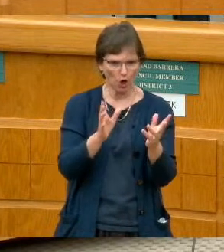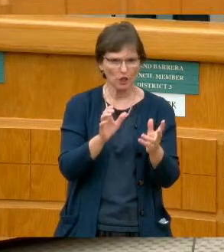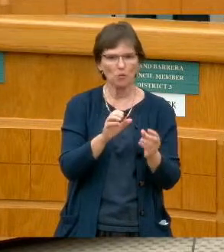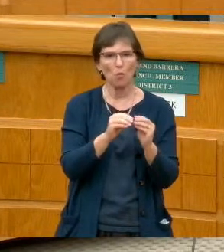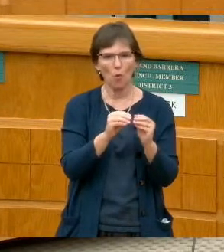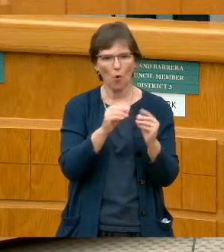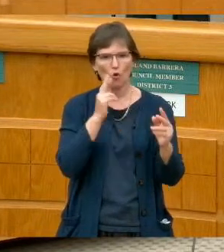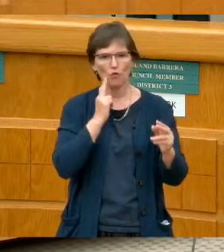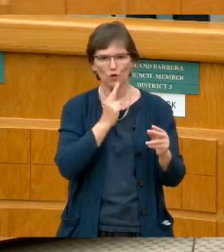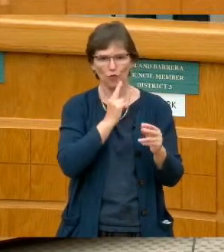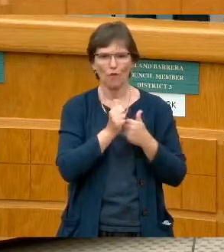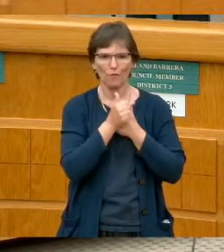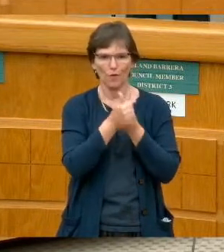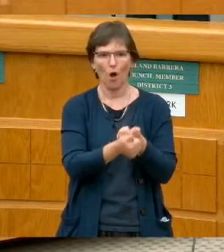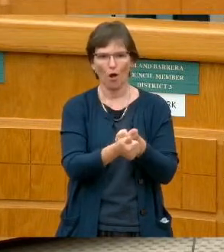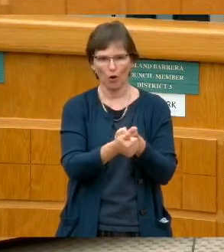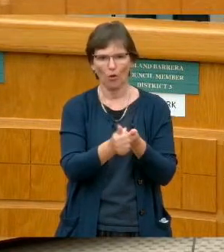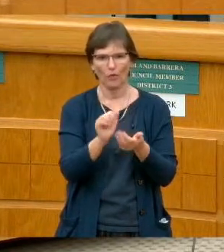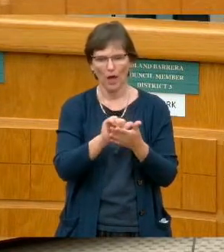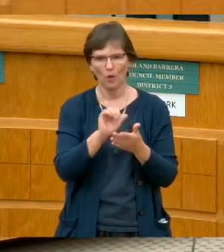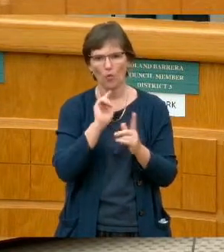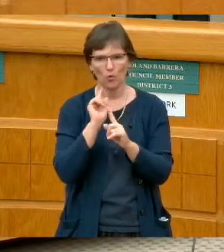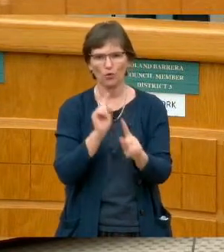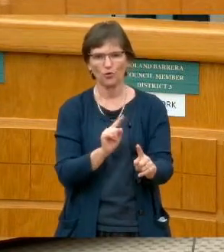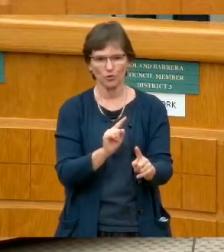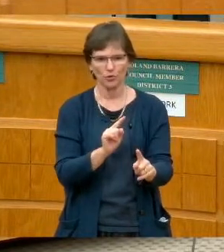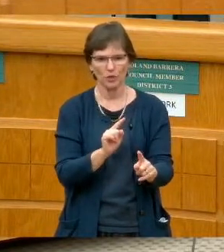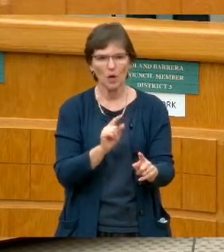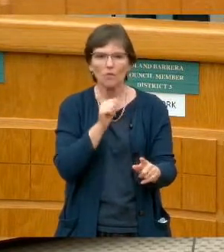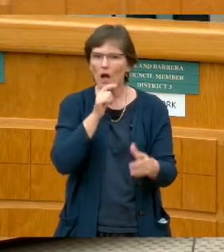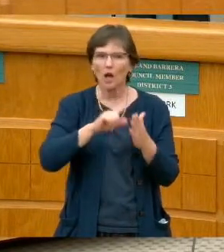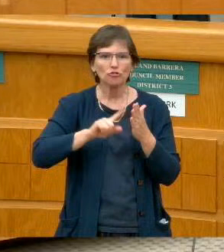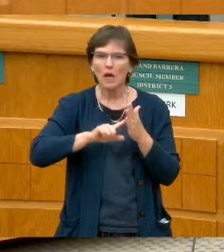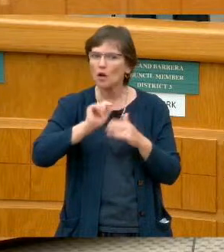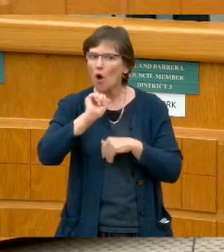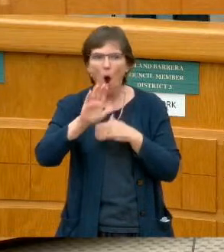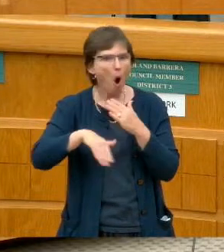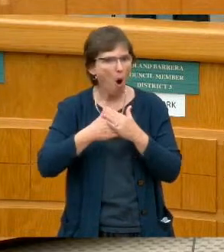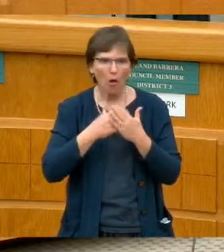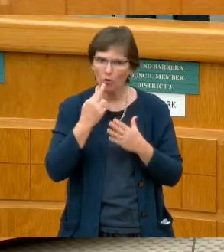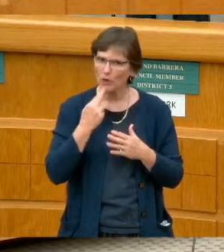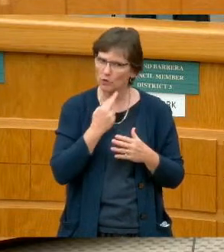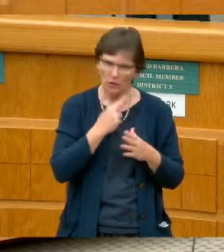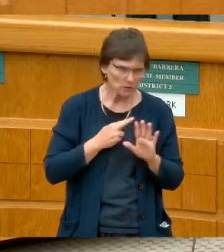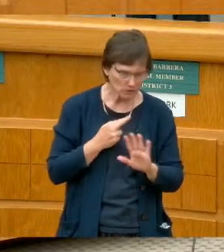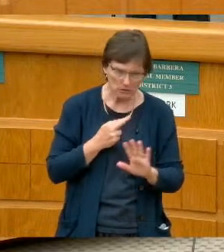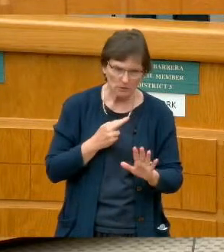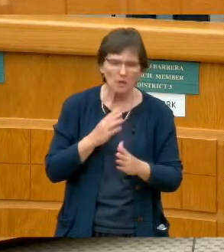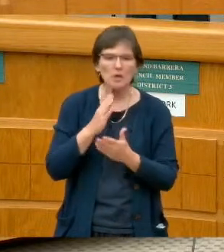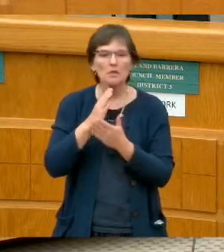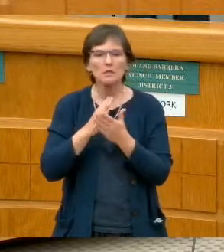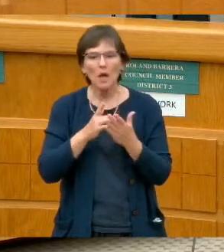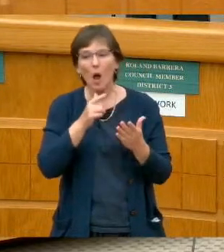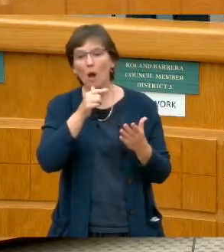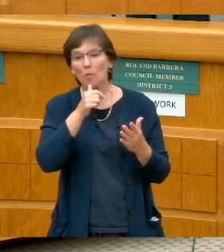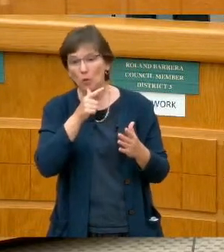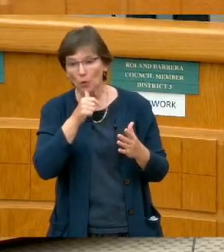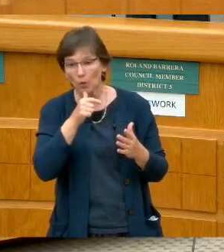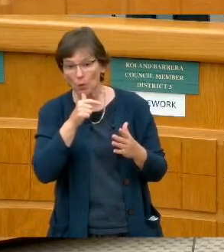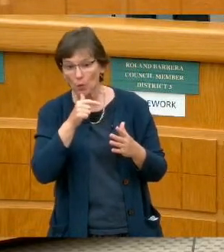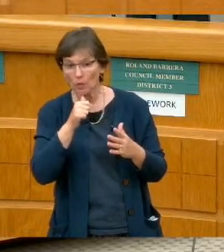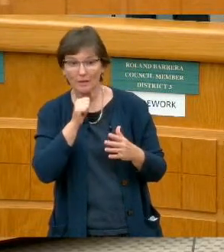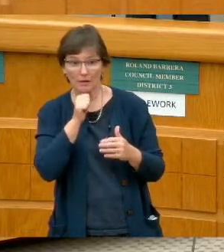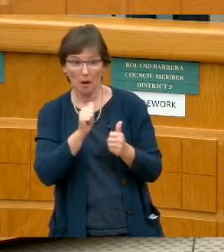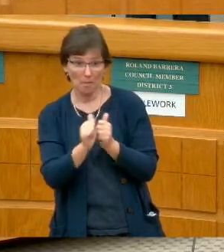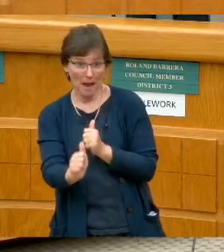encouragement. So we'll bring you the next list of the folks that have been in compliance, and if we go back and find some that do have a